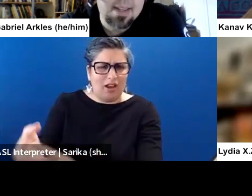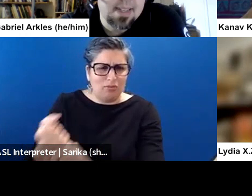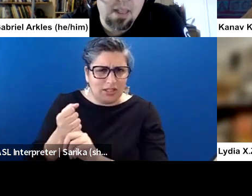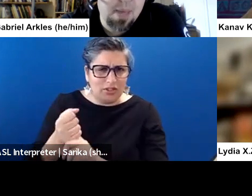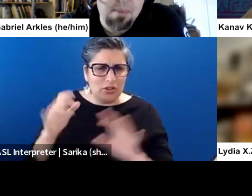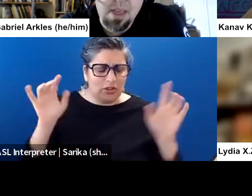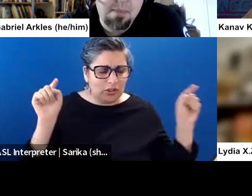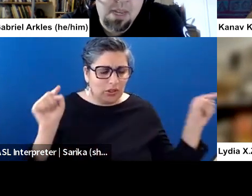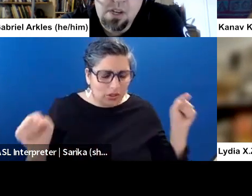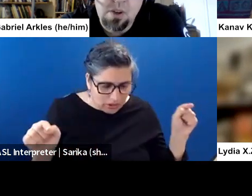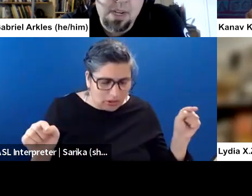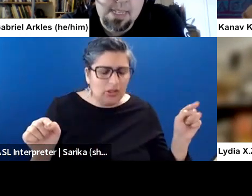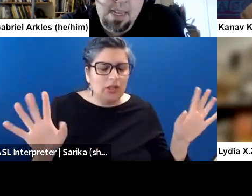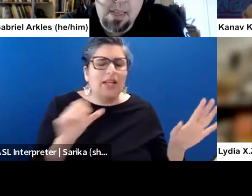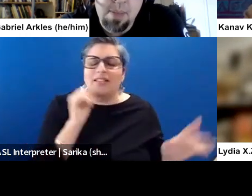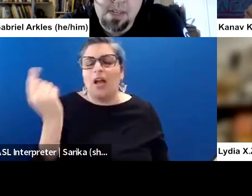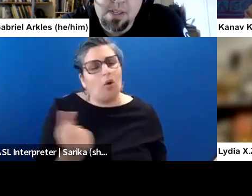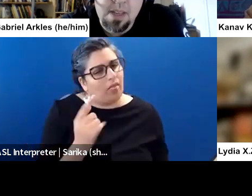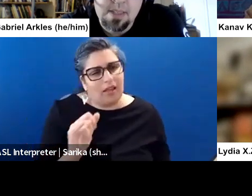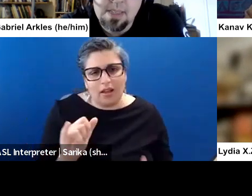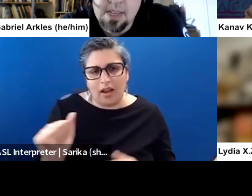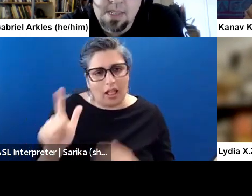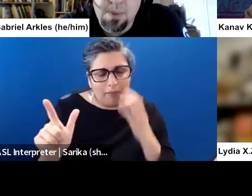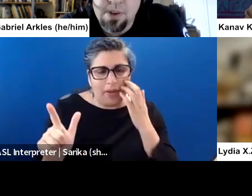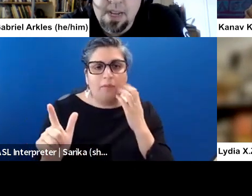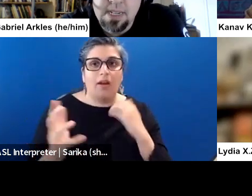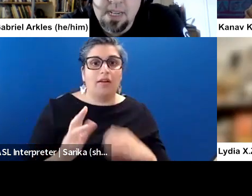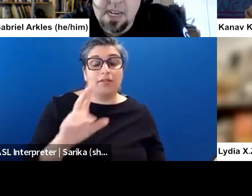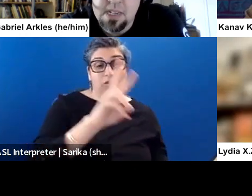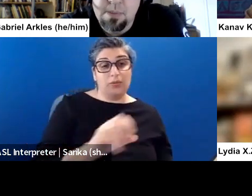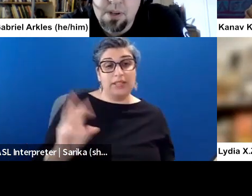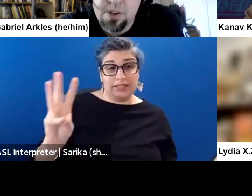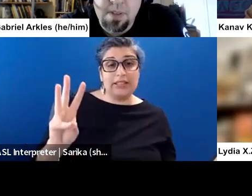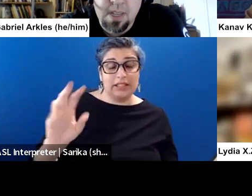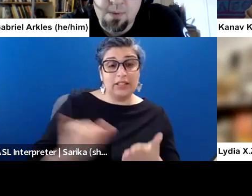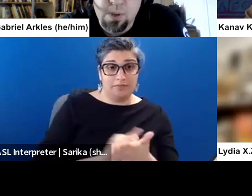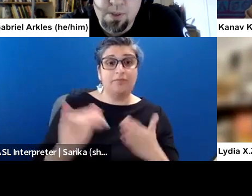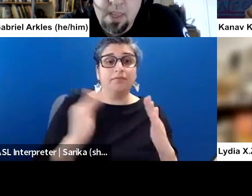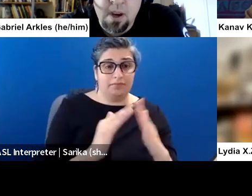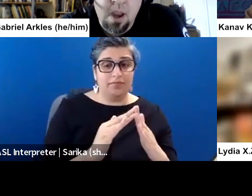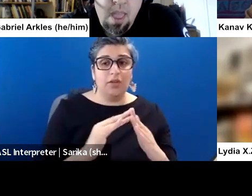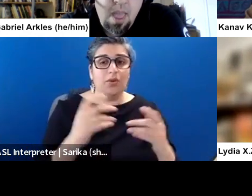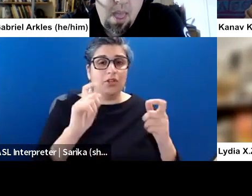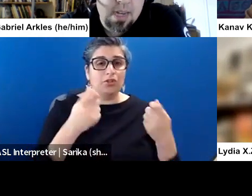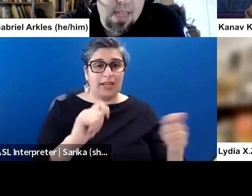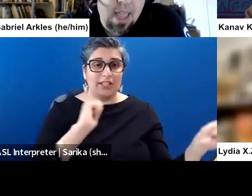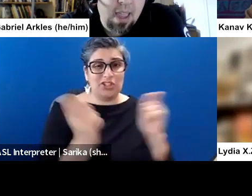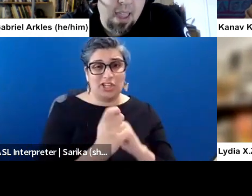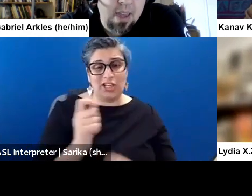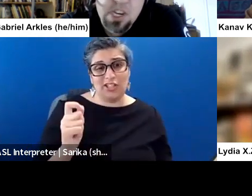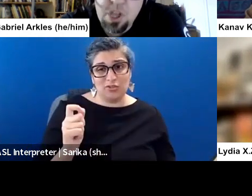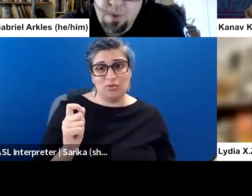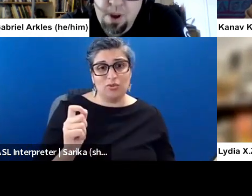And it's not just Alabama. I mean, in New York City, back in 2006, we were trying to change the birth certificate rules here. And